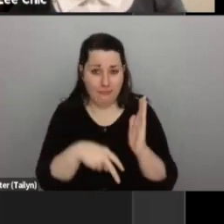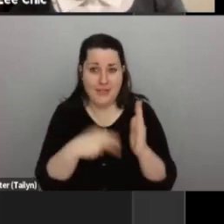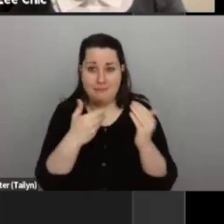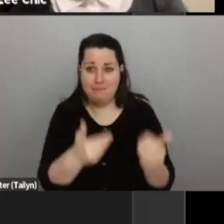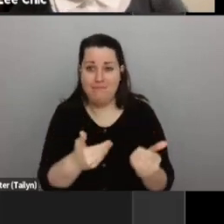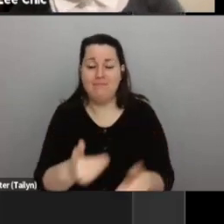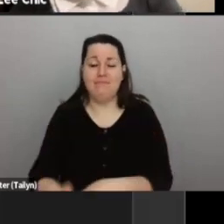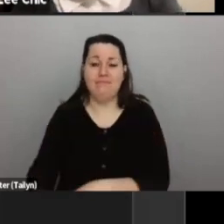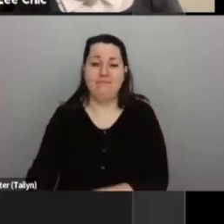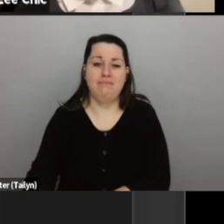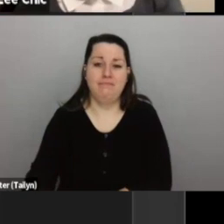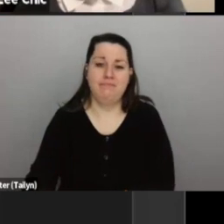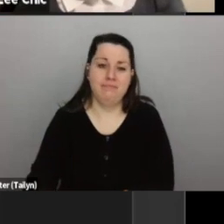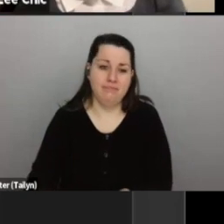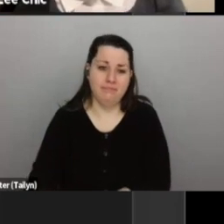to read.